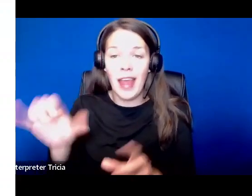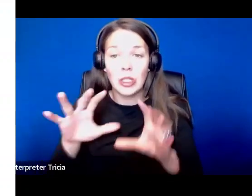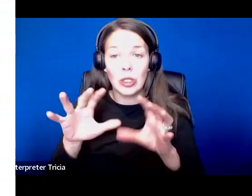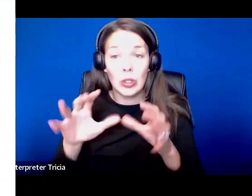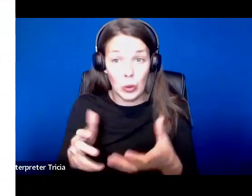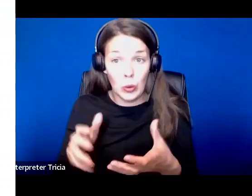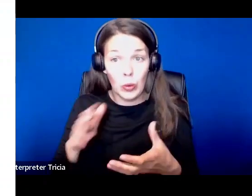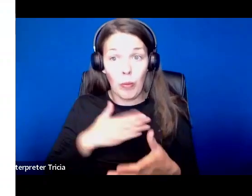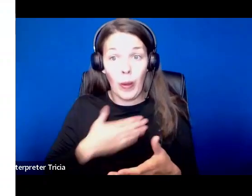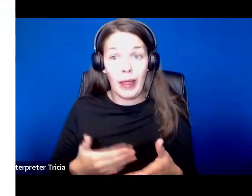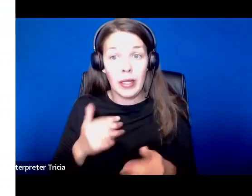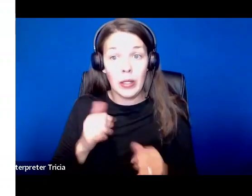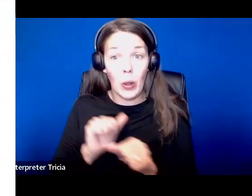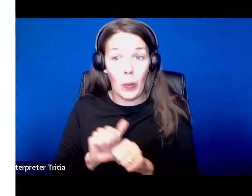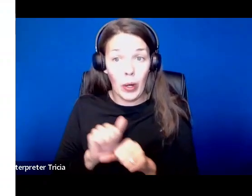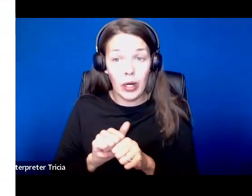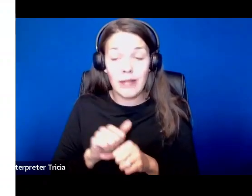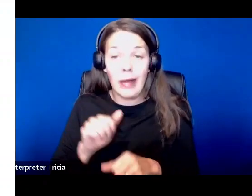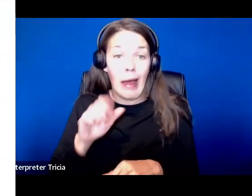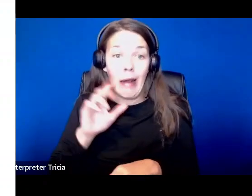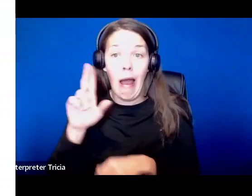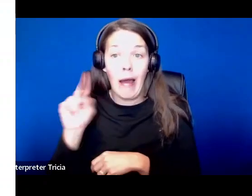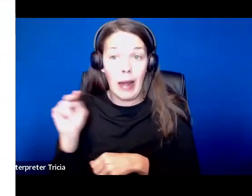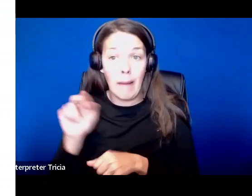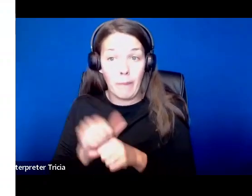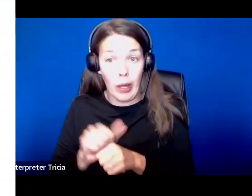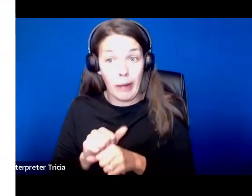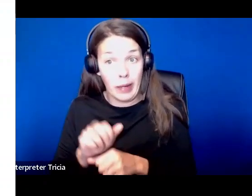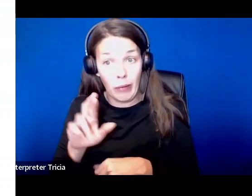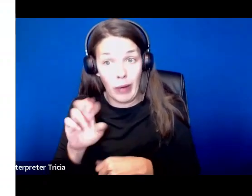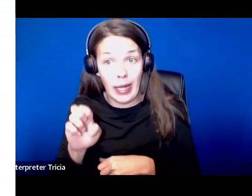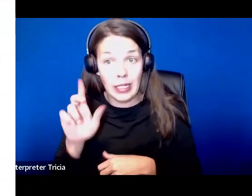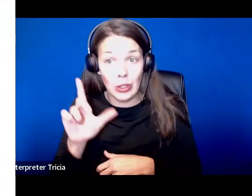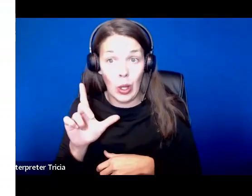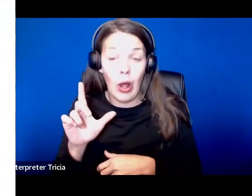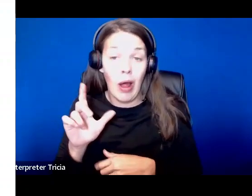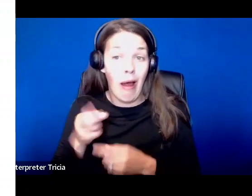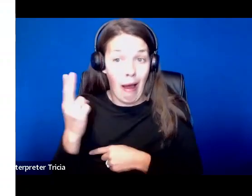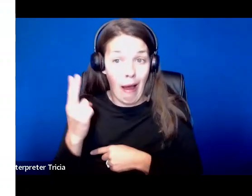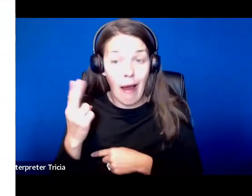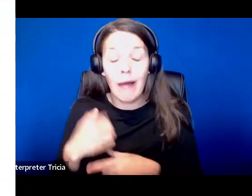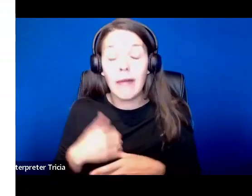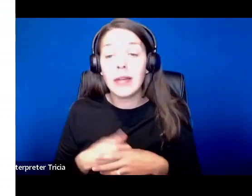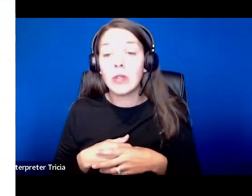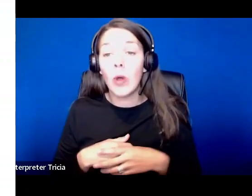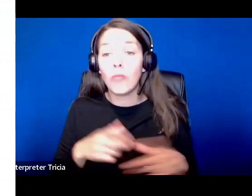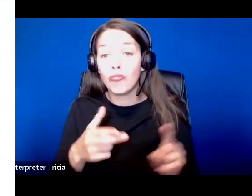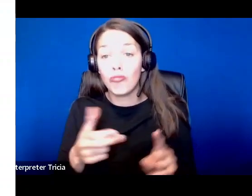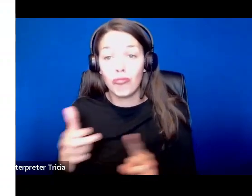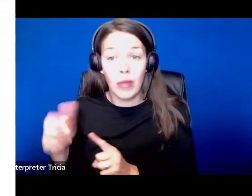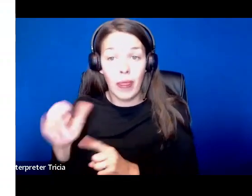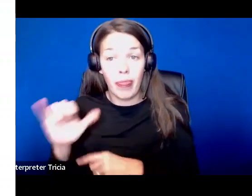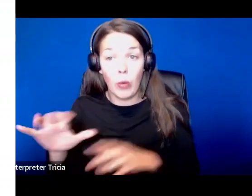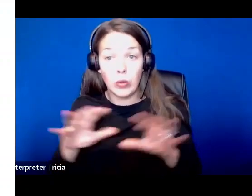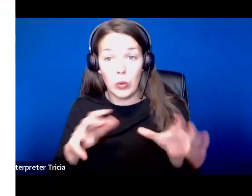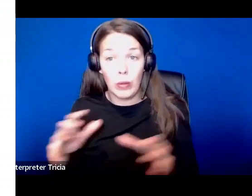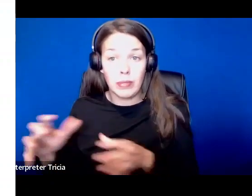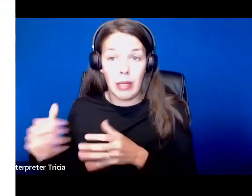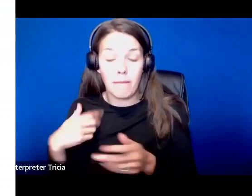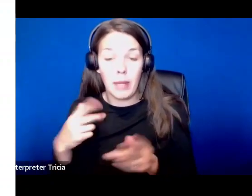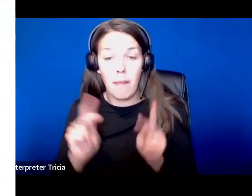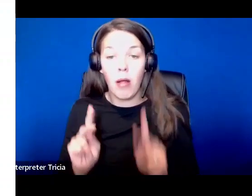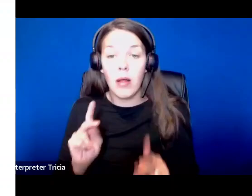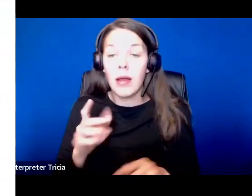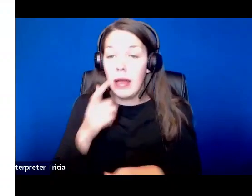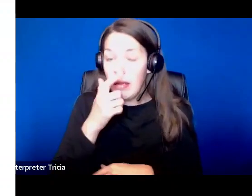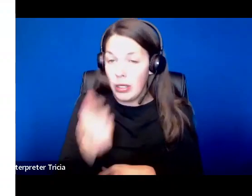will work in terms of recruiting from those groups with higher unemployment. But one interesting thing about this, if